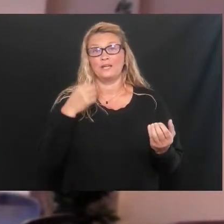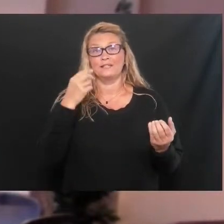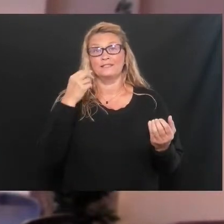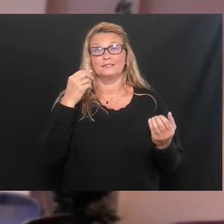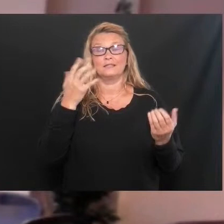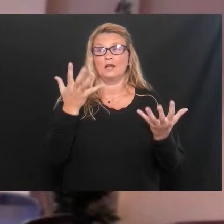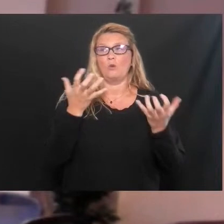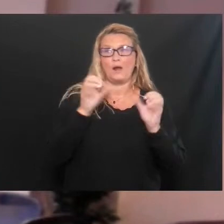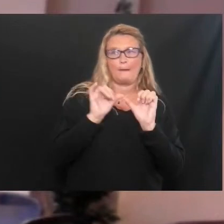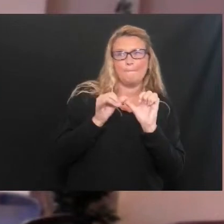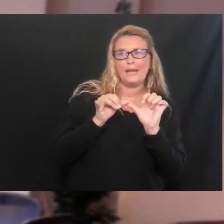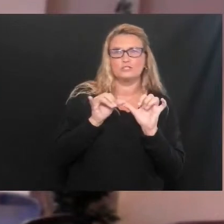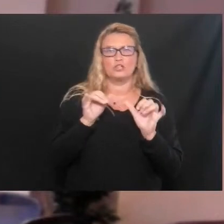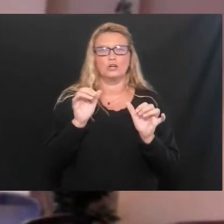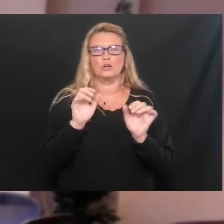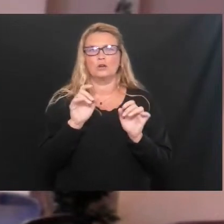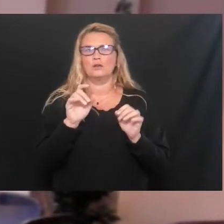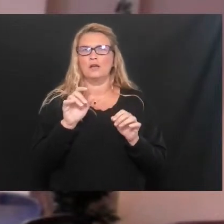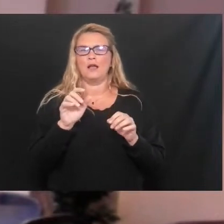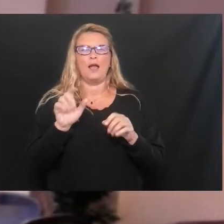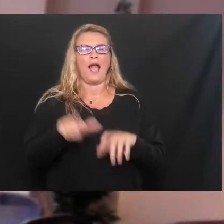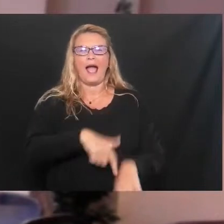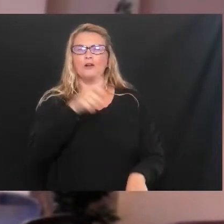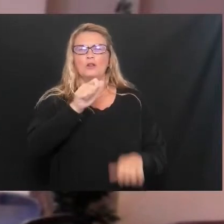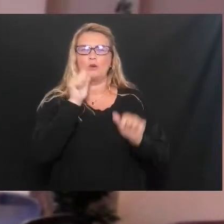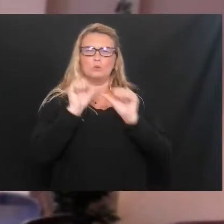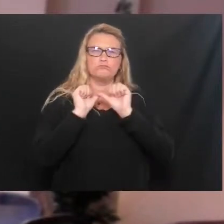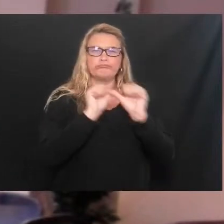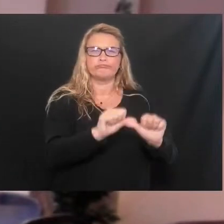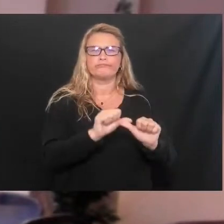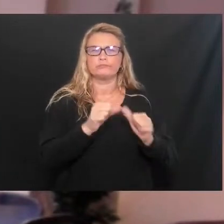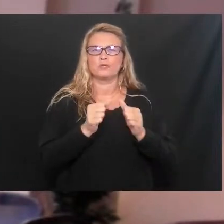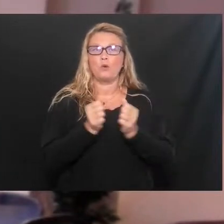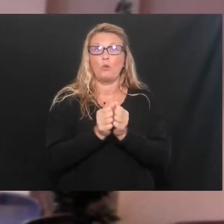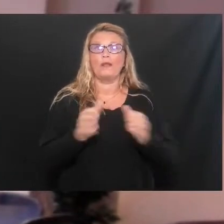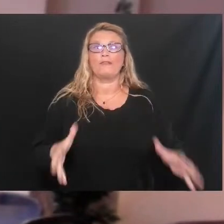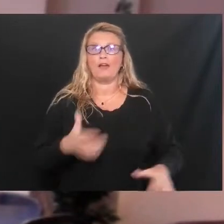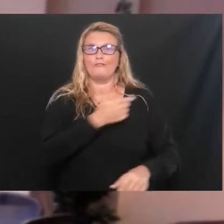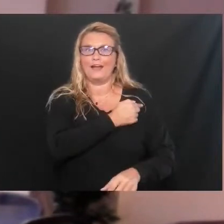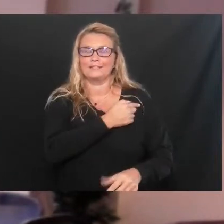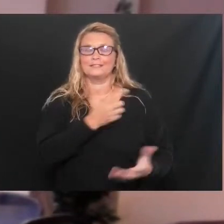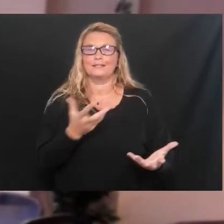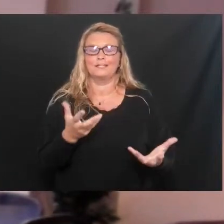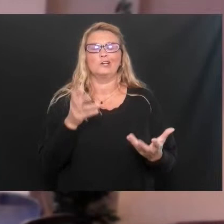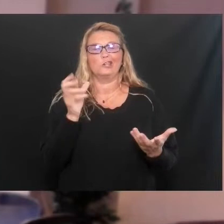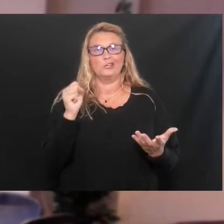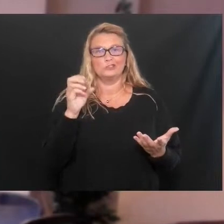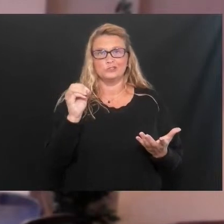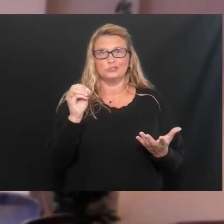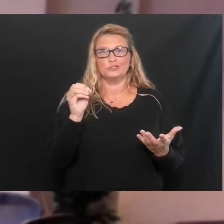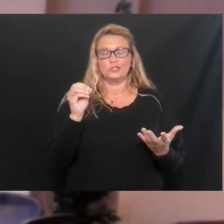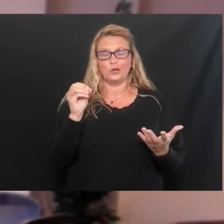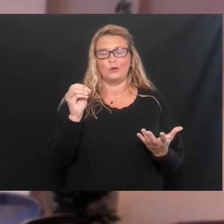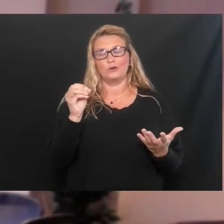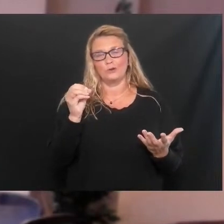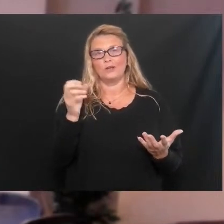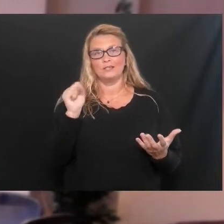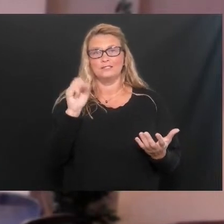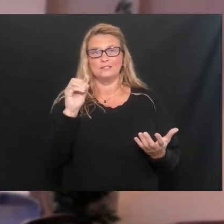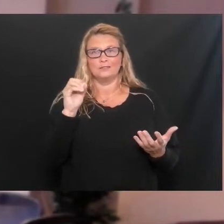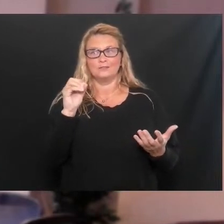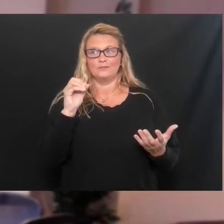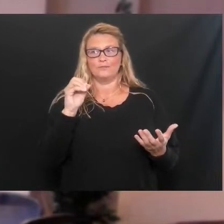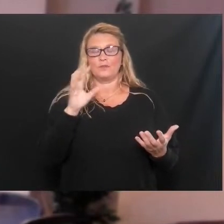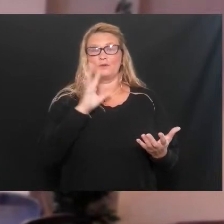antibodies that would be induced by that vaccine. So that tells us that we have a vulnerable part of our population that have